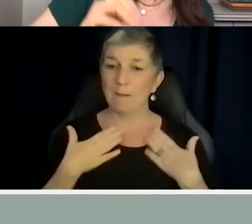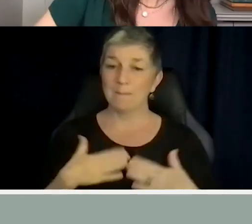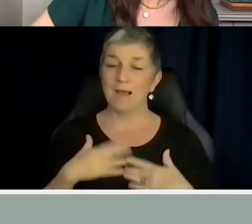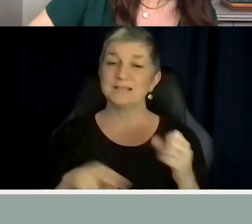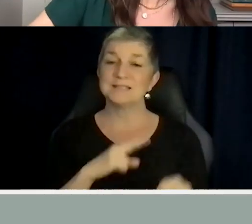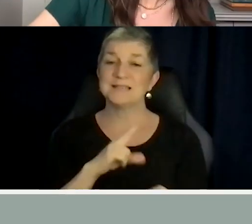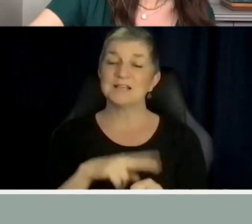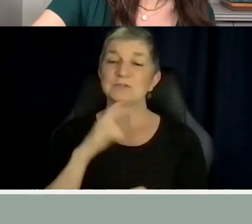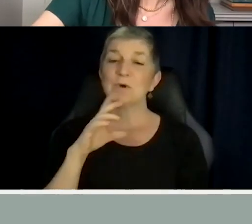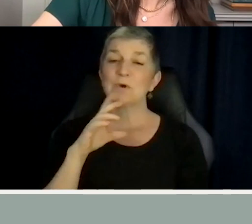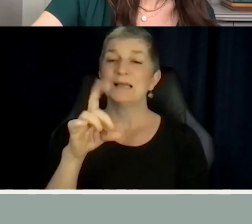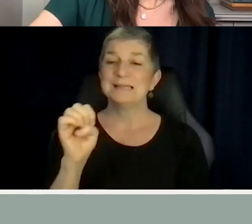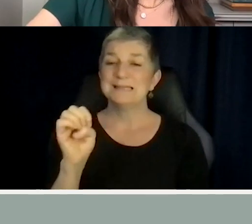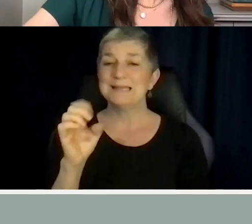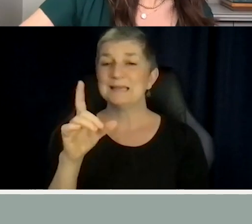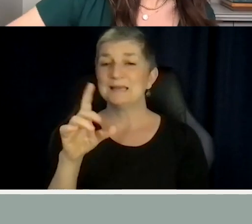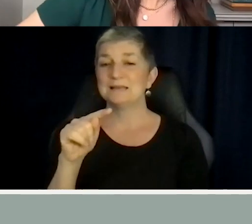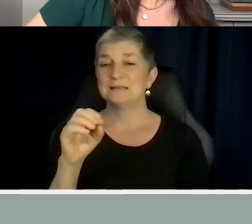natural detoxification process.